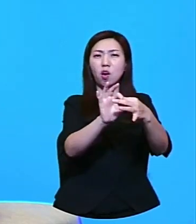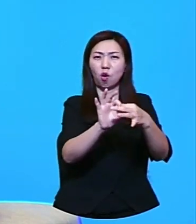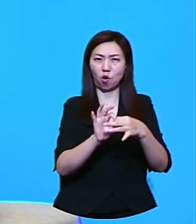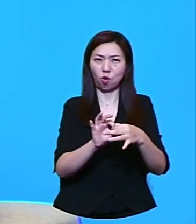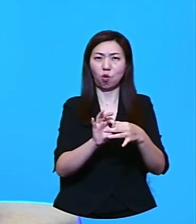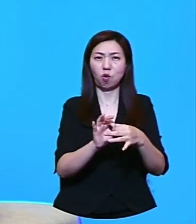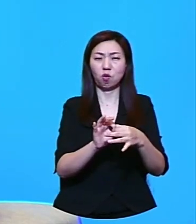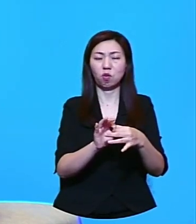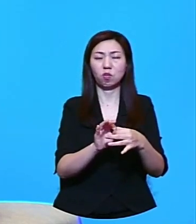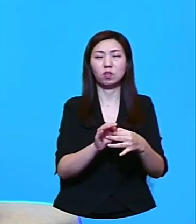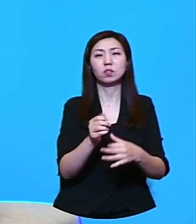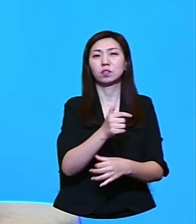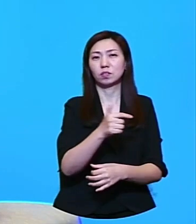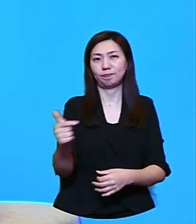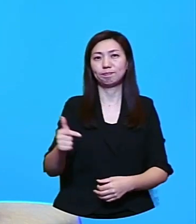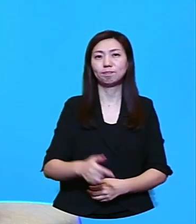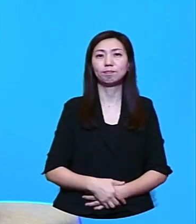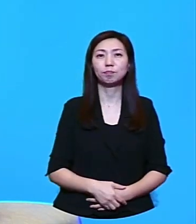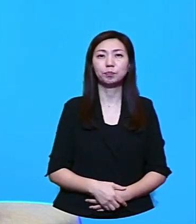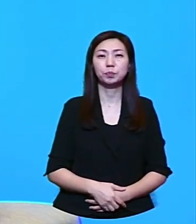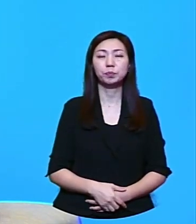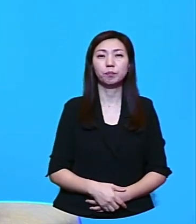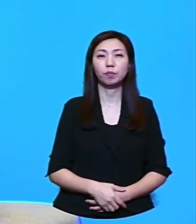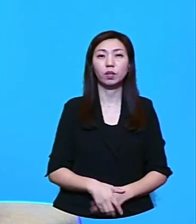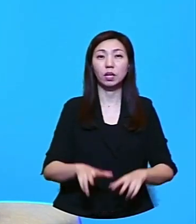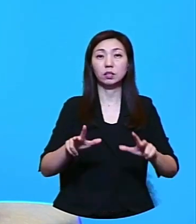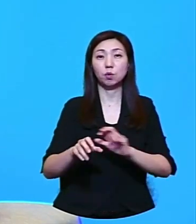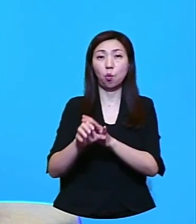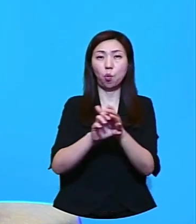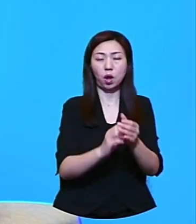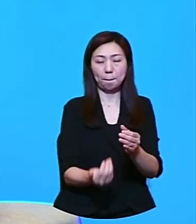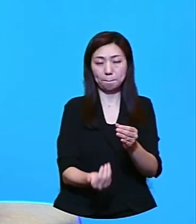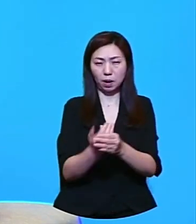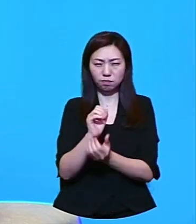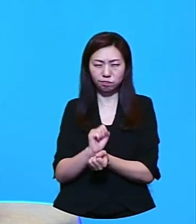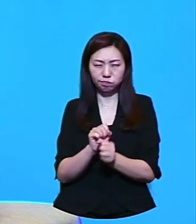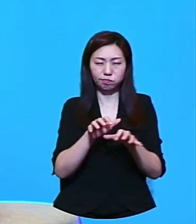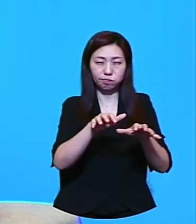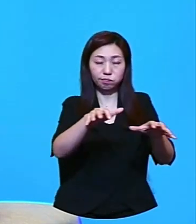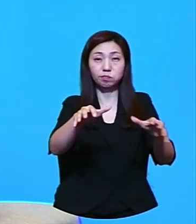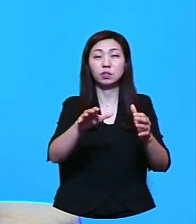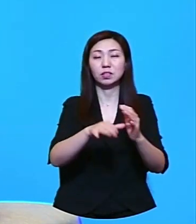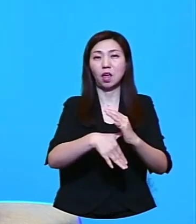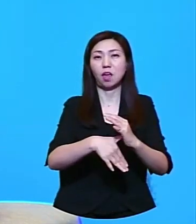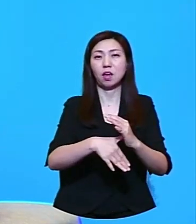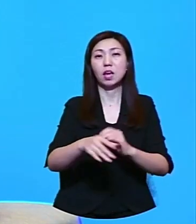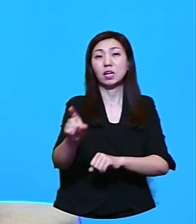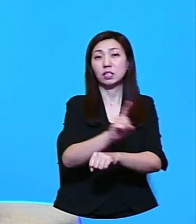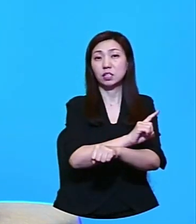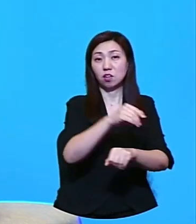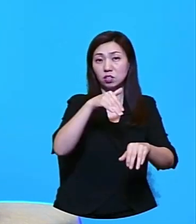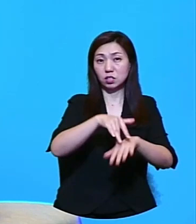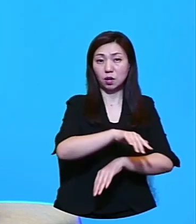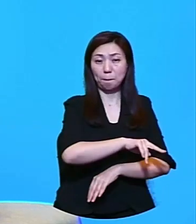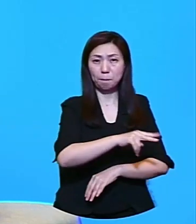pandemic has accelerated digital transformation. But at the same time,